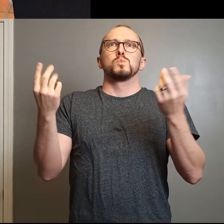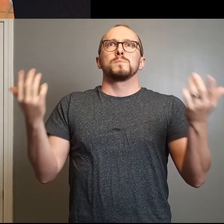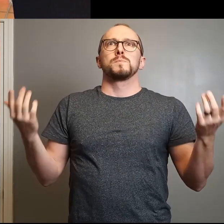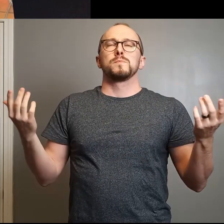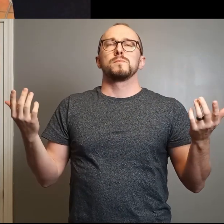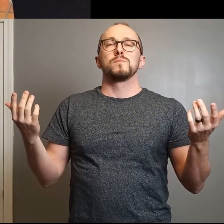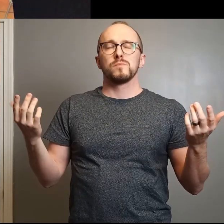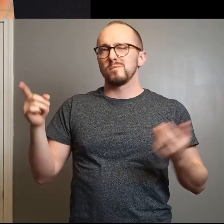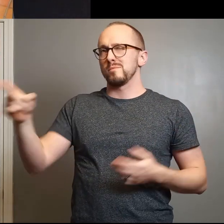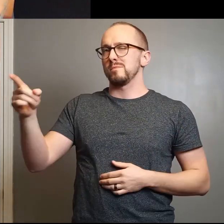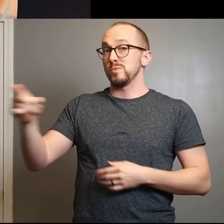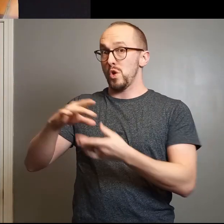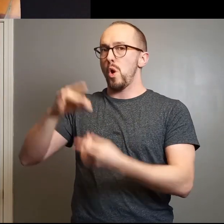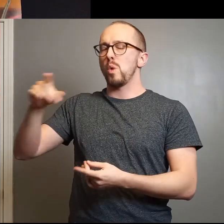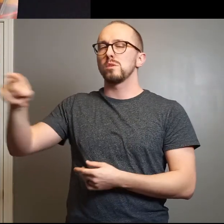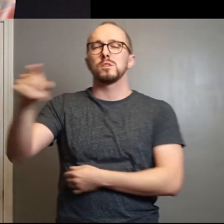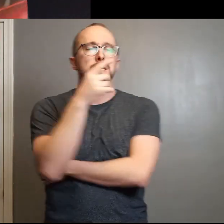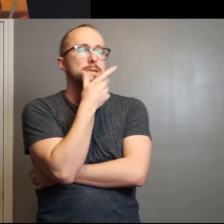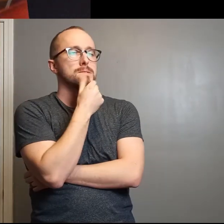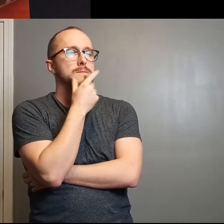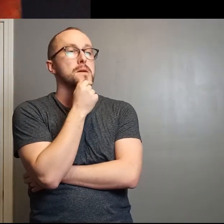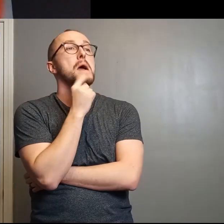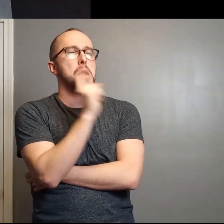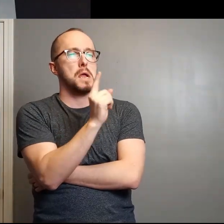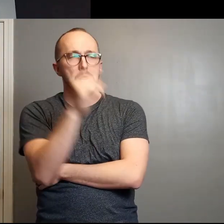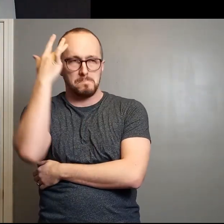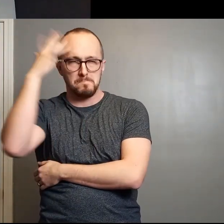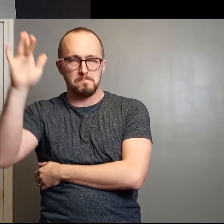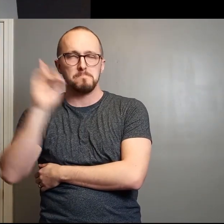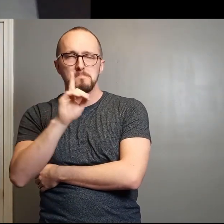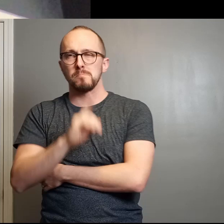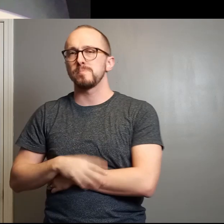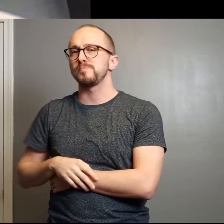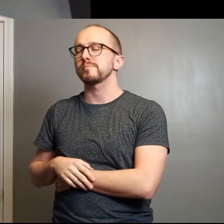Then Ghost got smart. Hic, hic, hic.